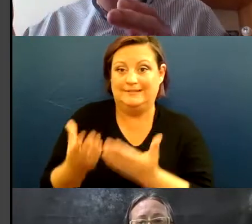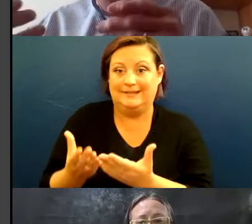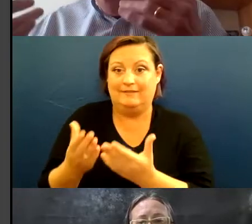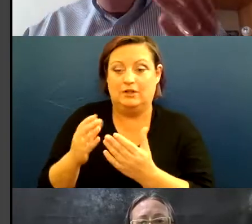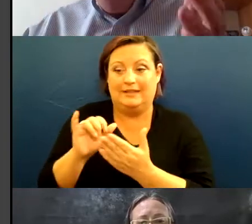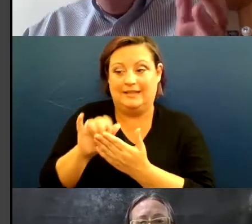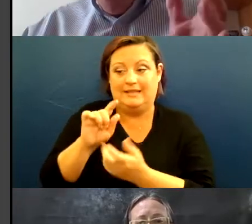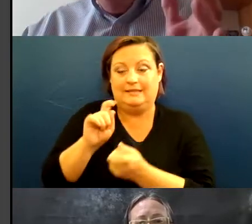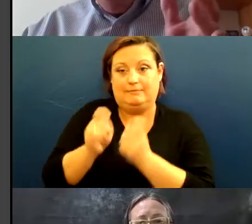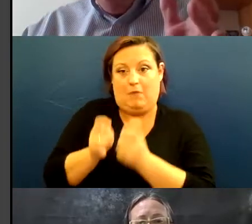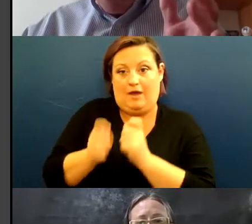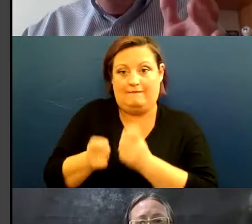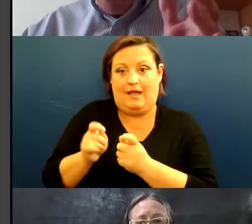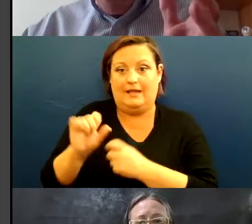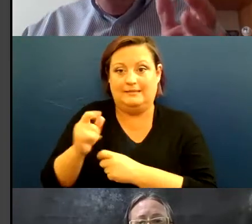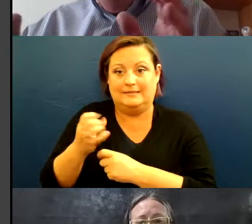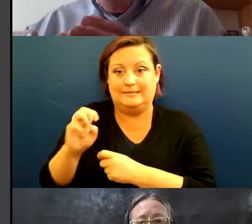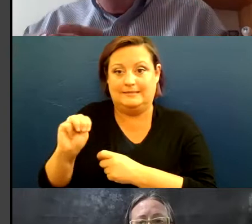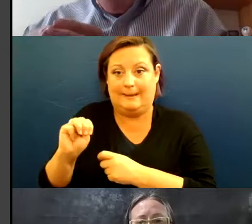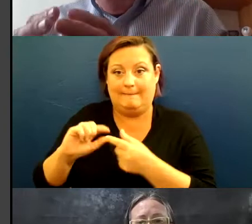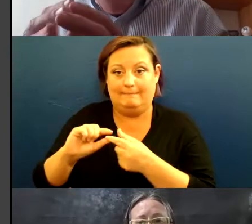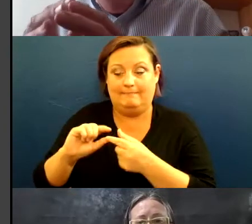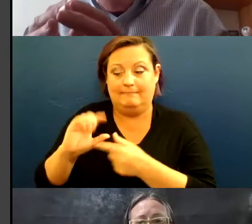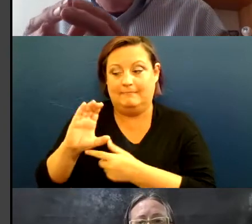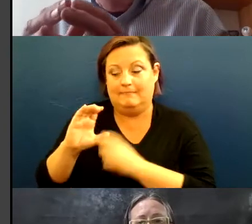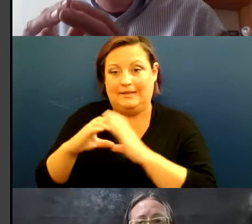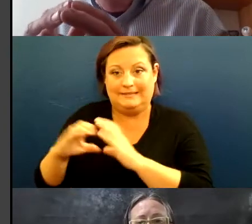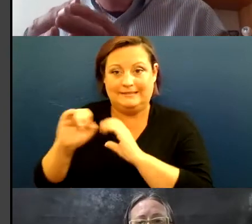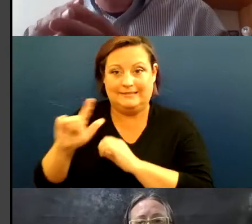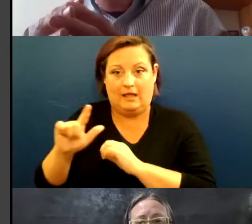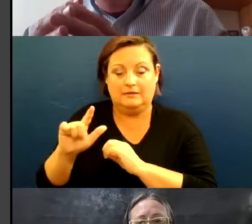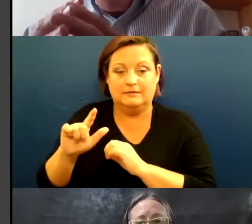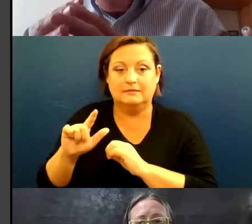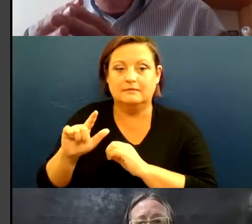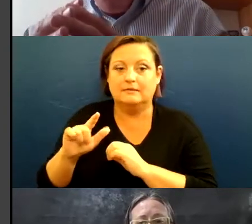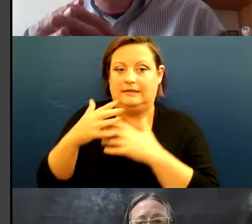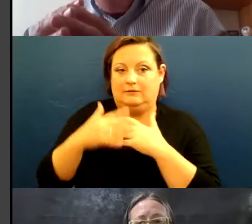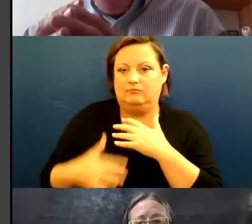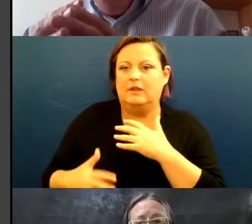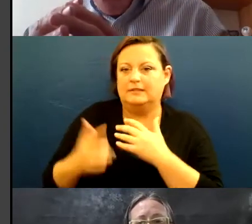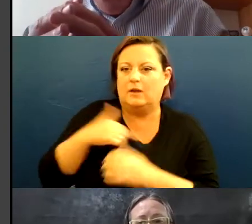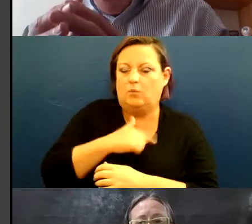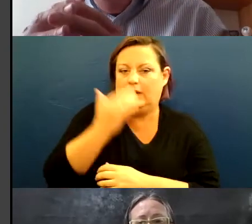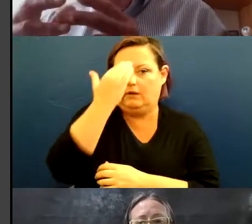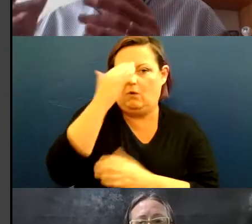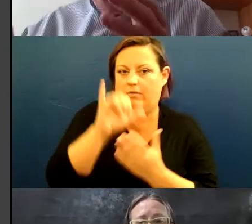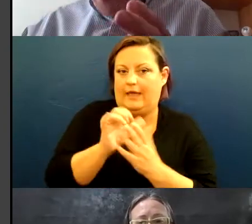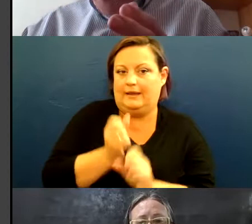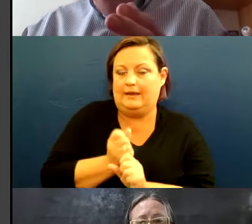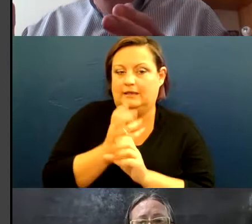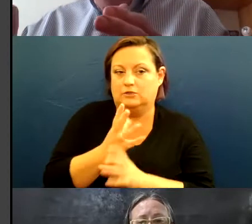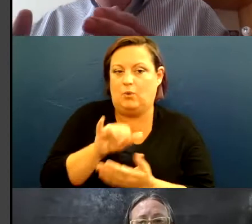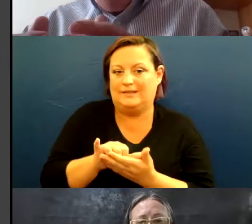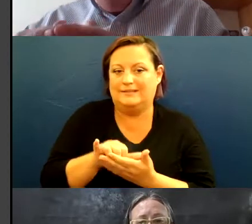home into injured internal epithelia. We know that mesenchymal stem cells can express type 7 collagen, and it's